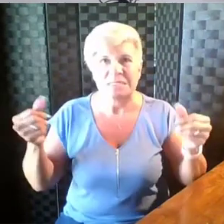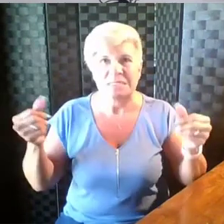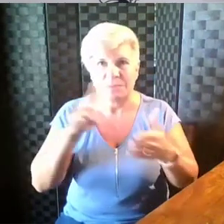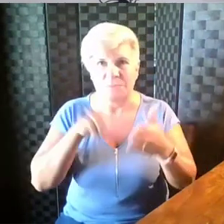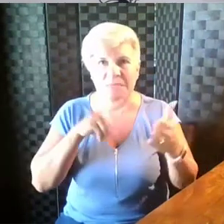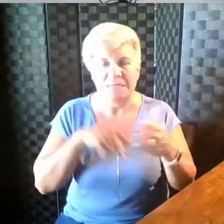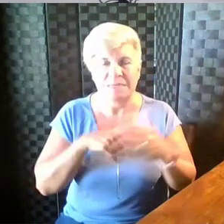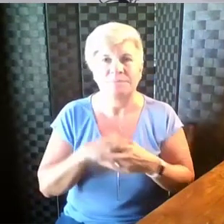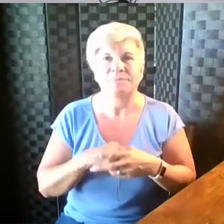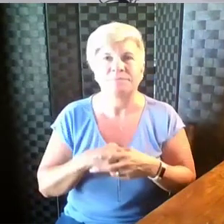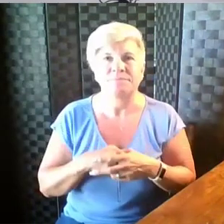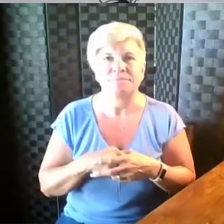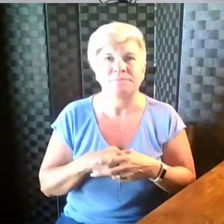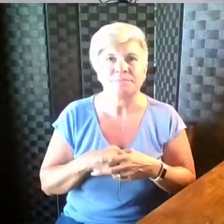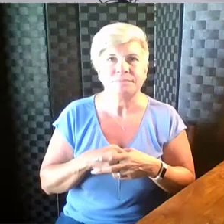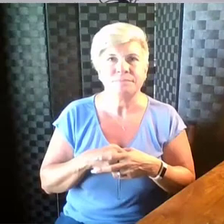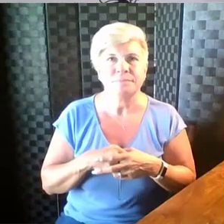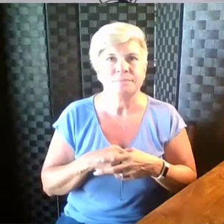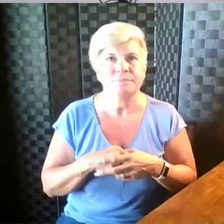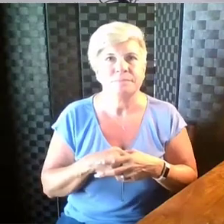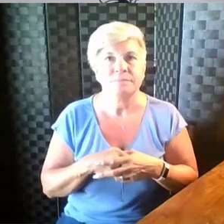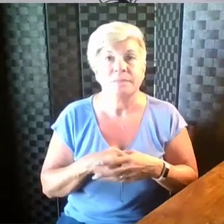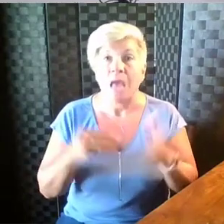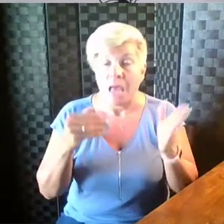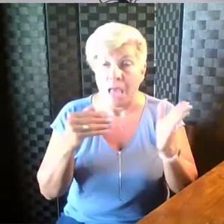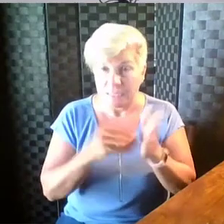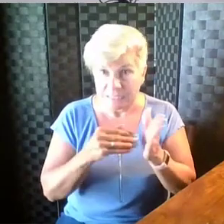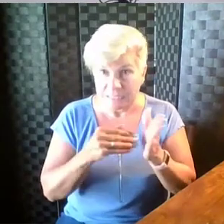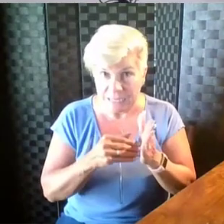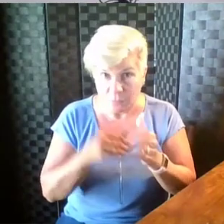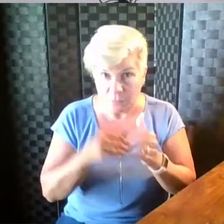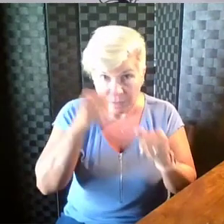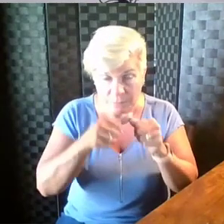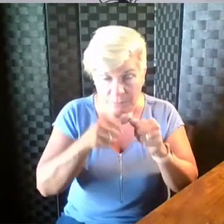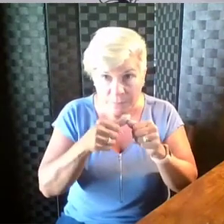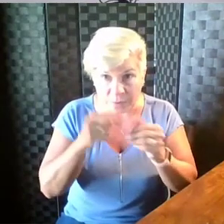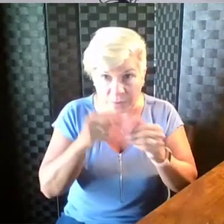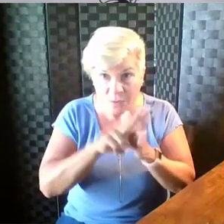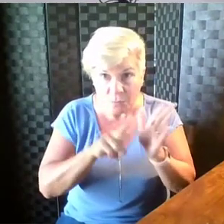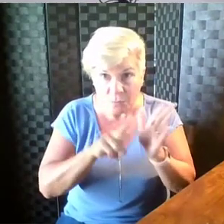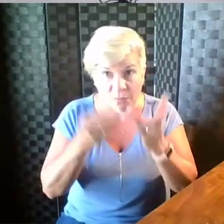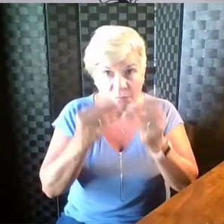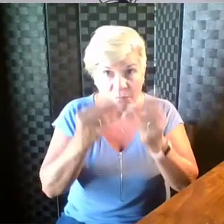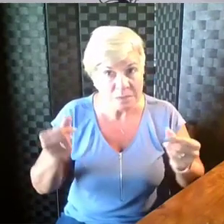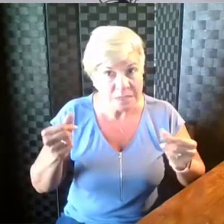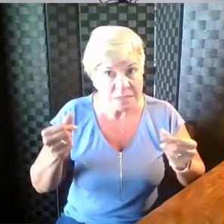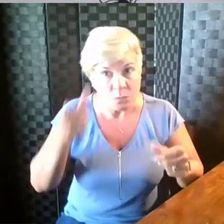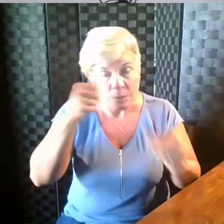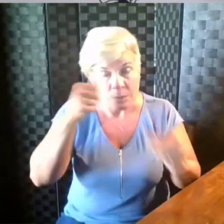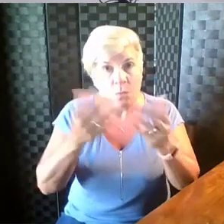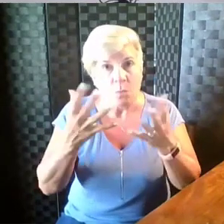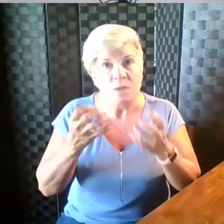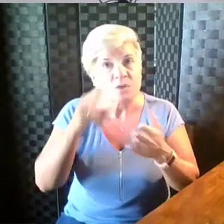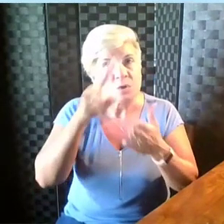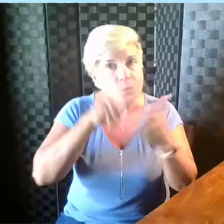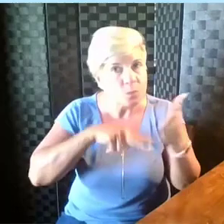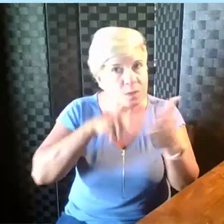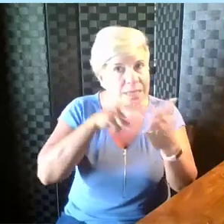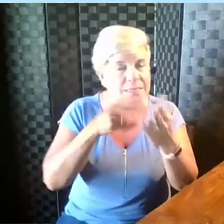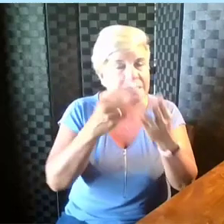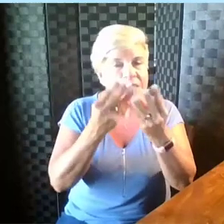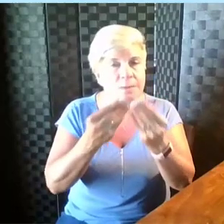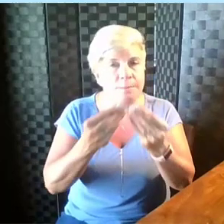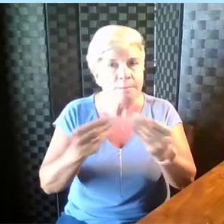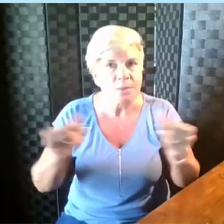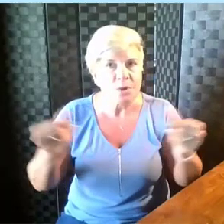And again, we need to remember those rules of fluency. Remember, we want to read smoothly, we want to read with